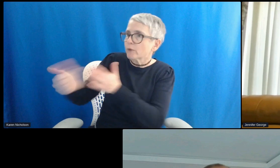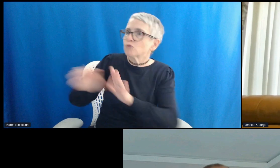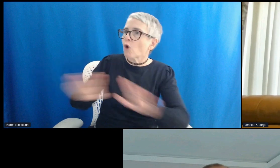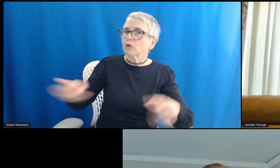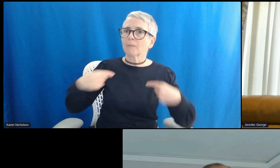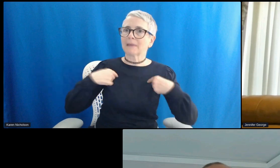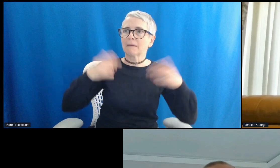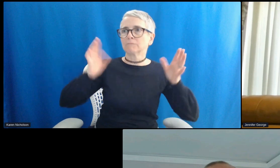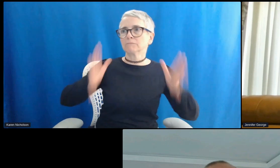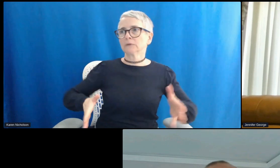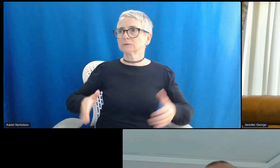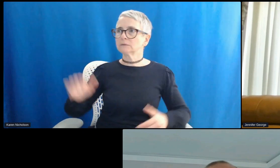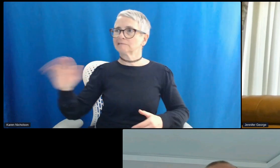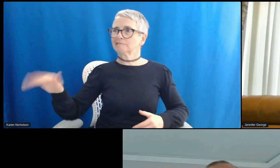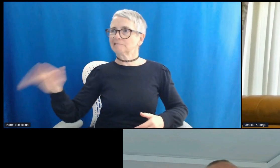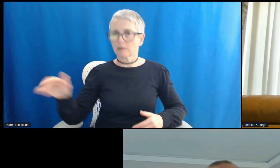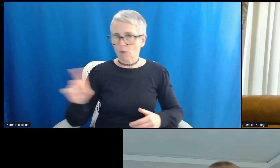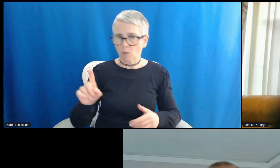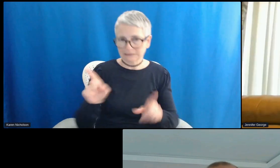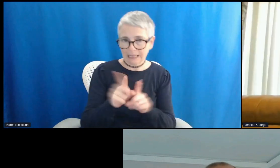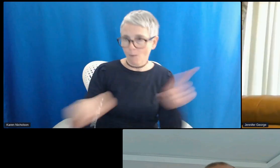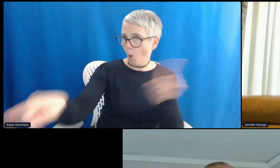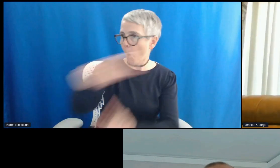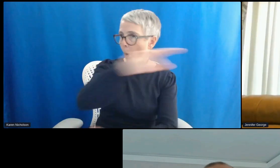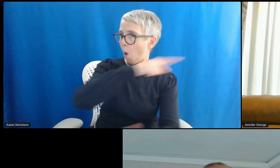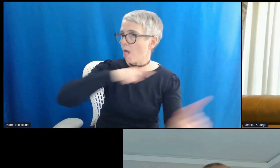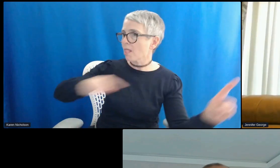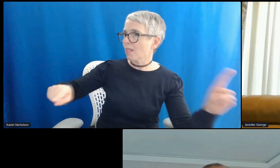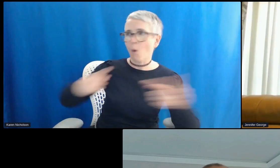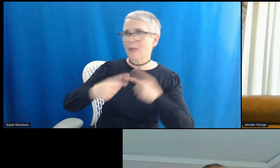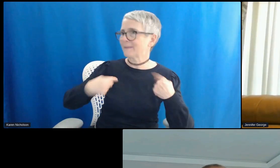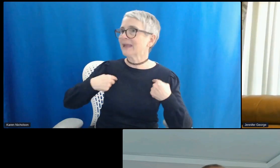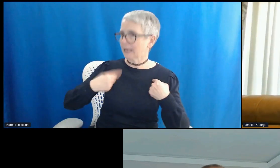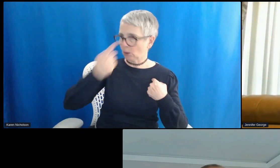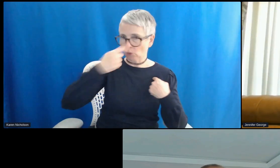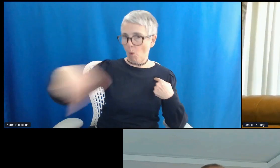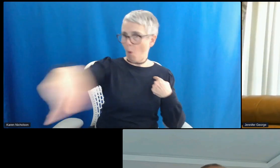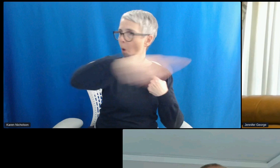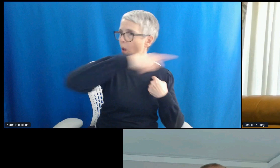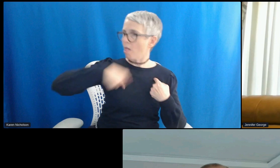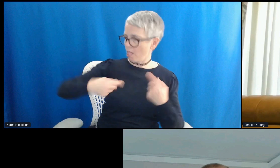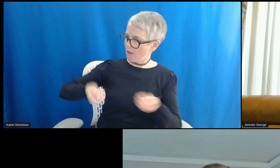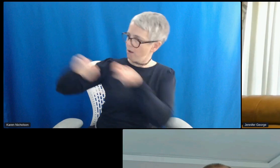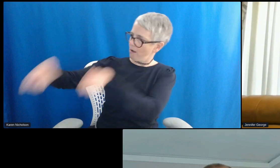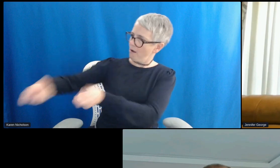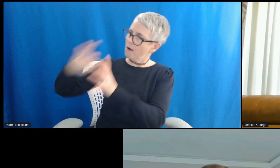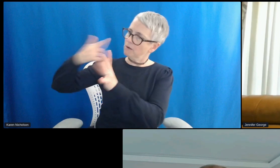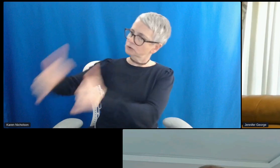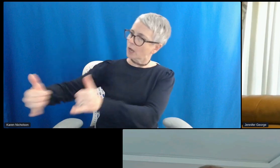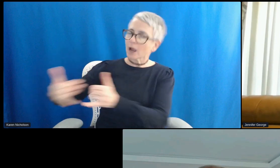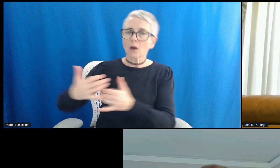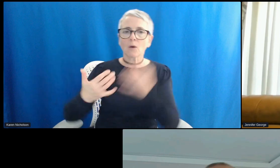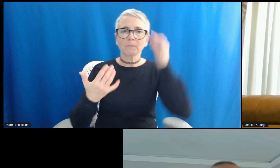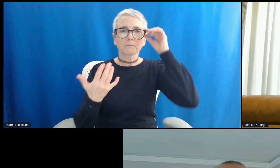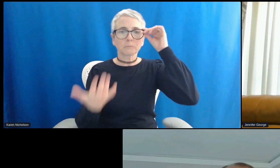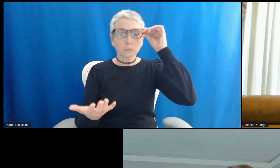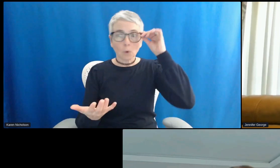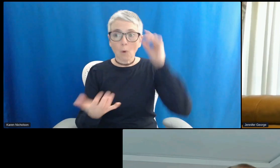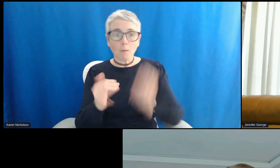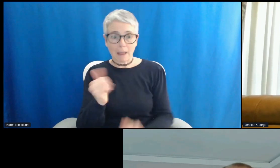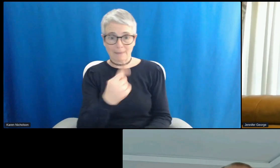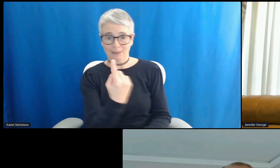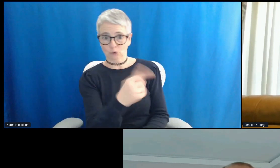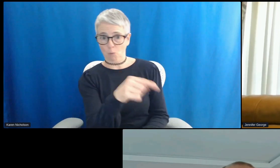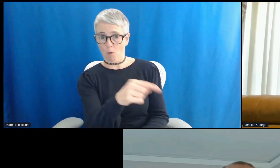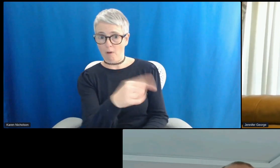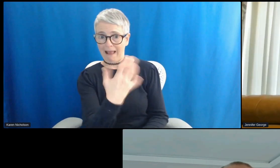that arrangement with someone? Yeah. What if there's somebody else who has the need but not as recognized as I